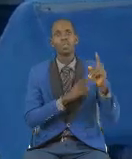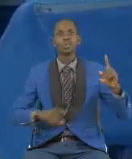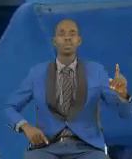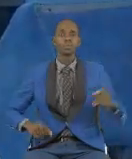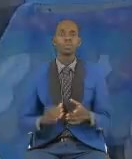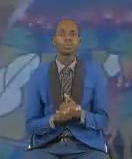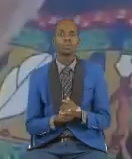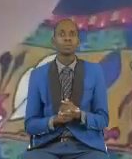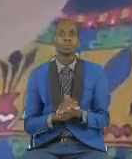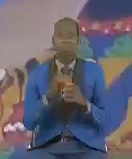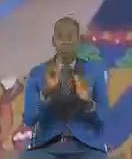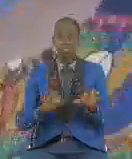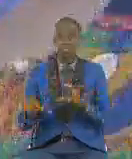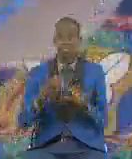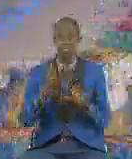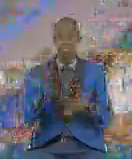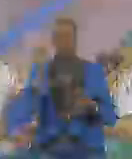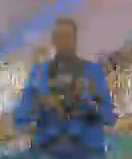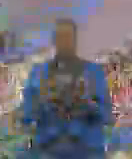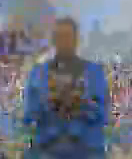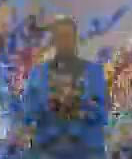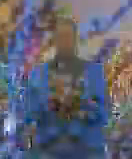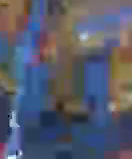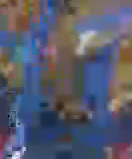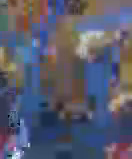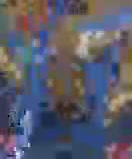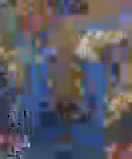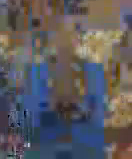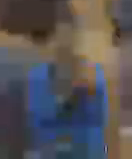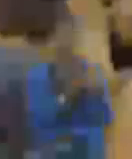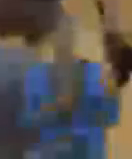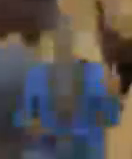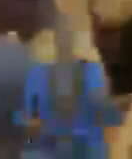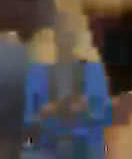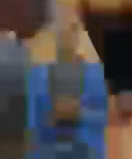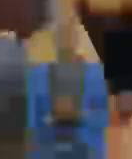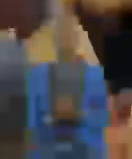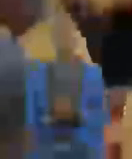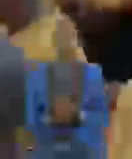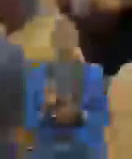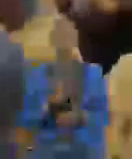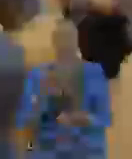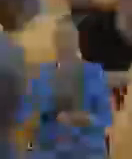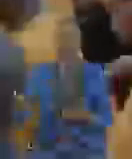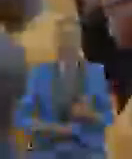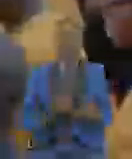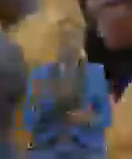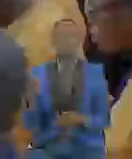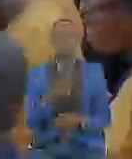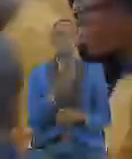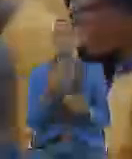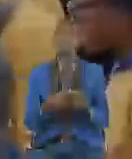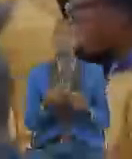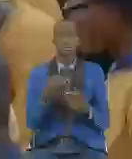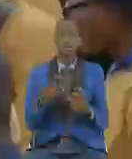You can do better than that. I said, praise the Lord. I welcome you to this